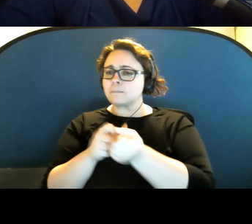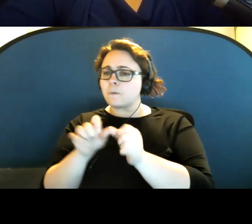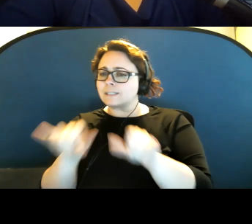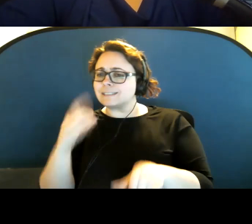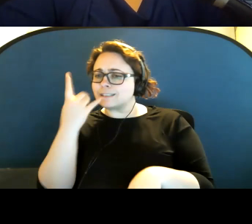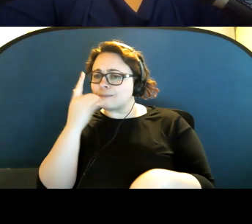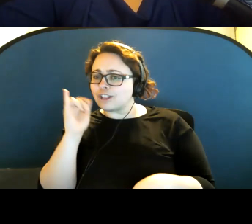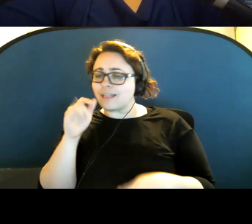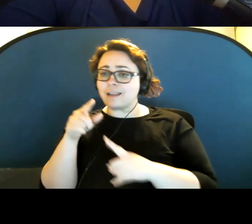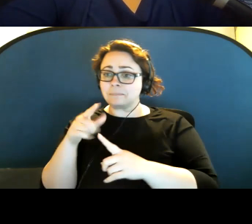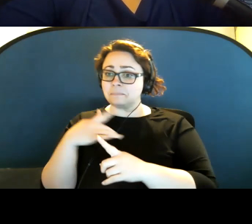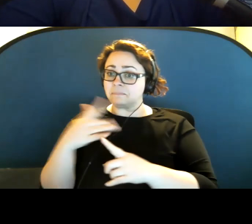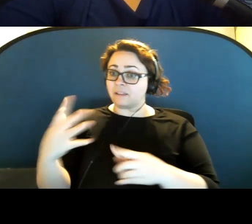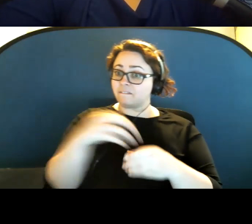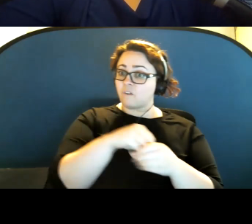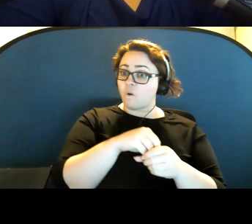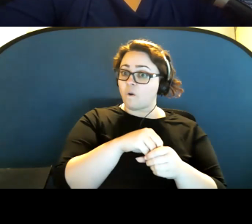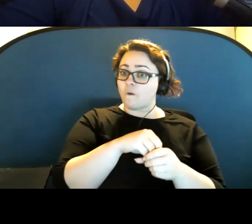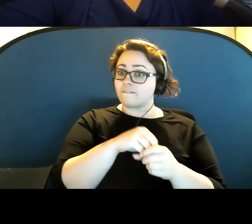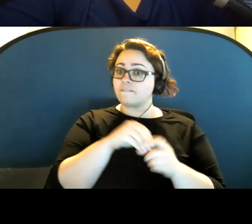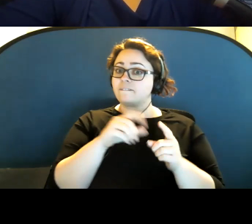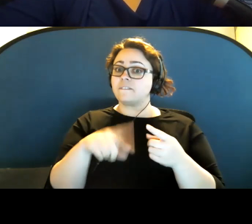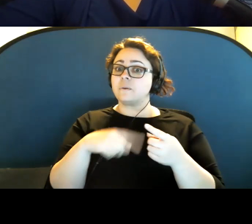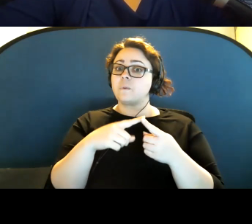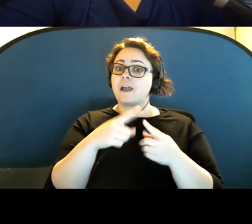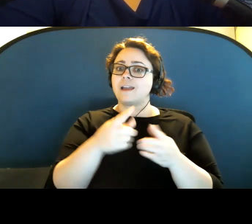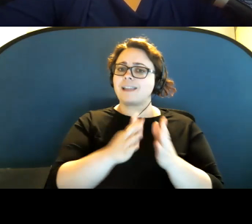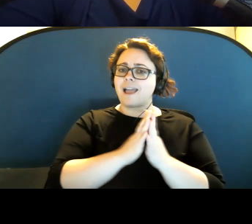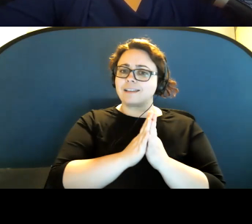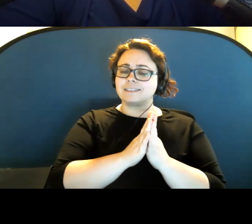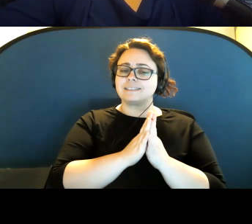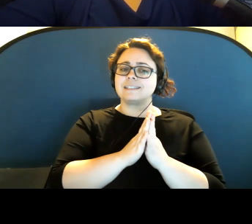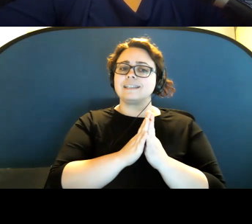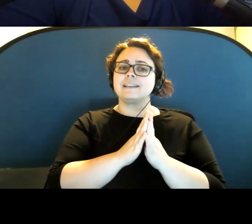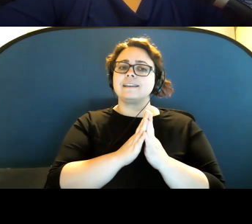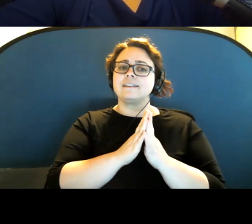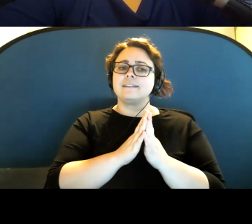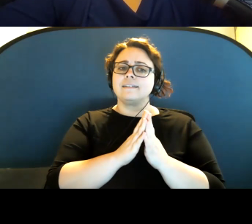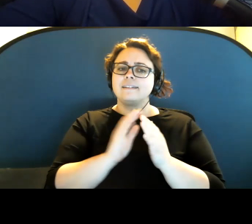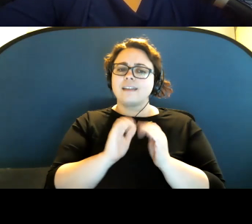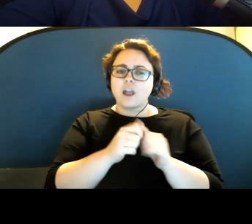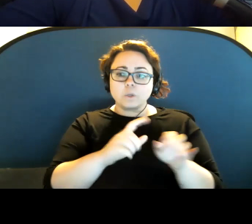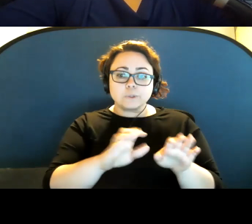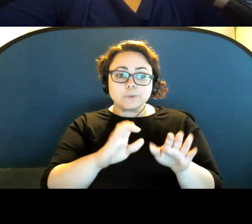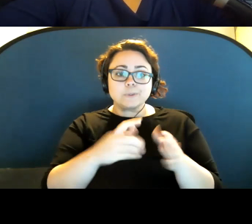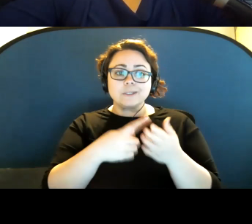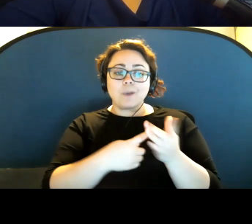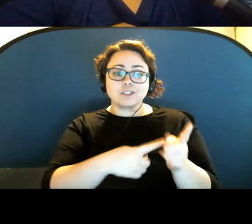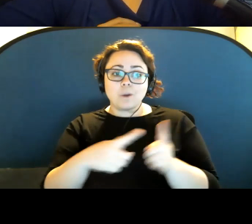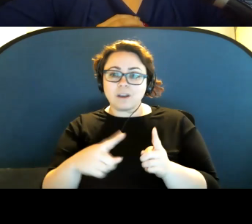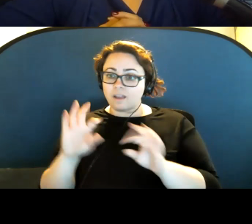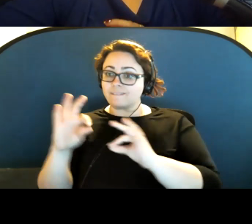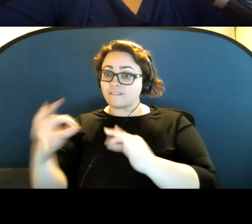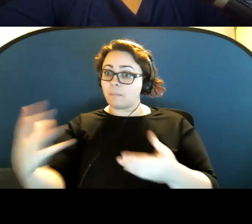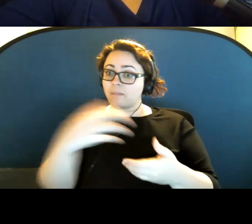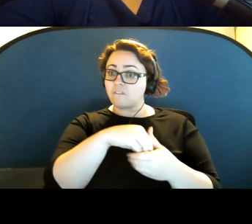member engaged with you? When you're asking, how is this person doing? What's going on? Do